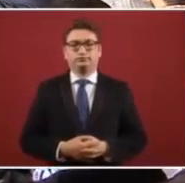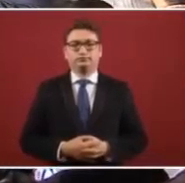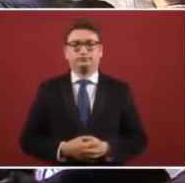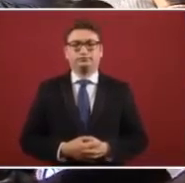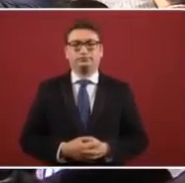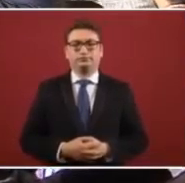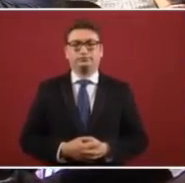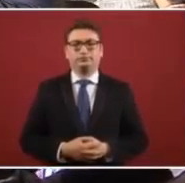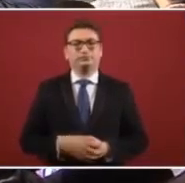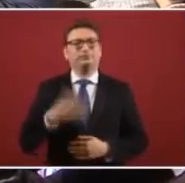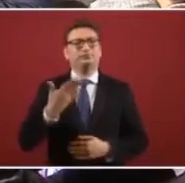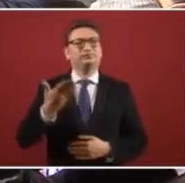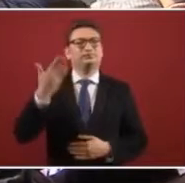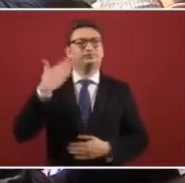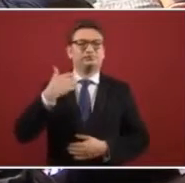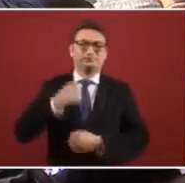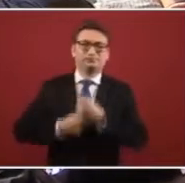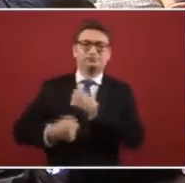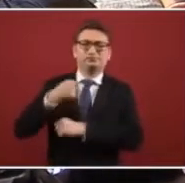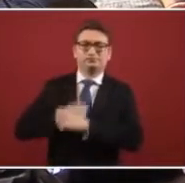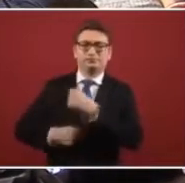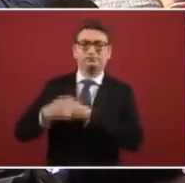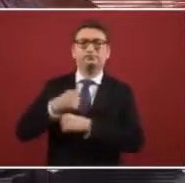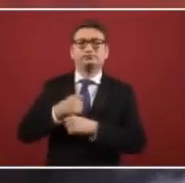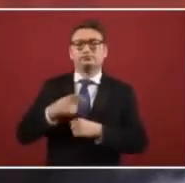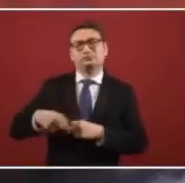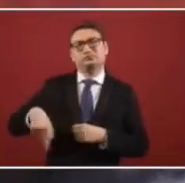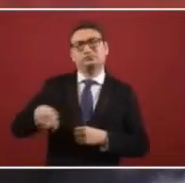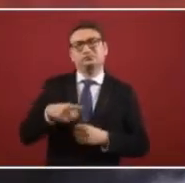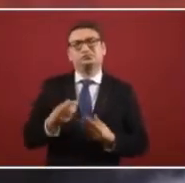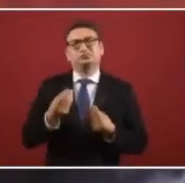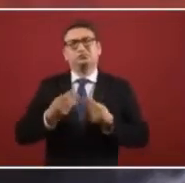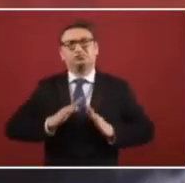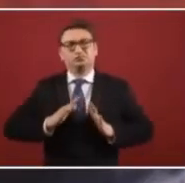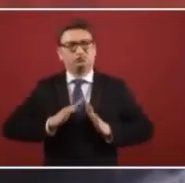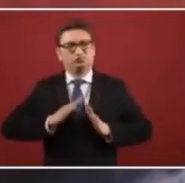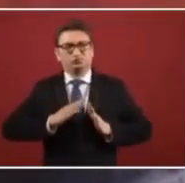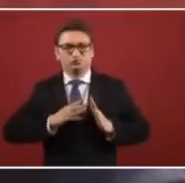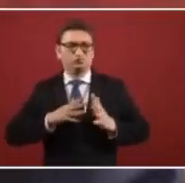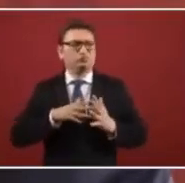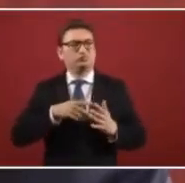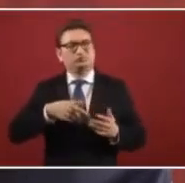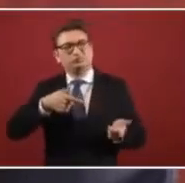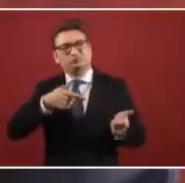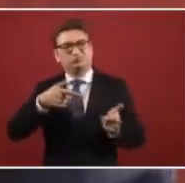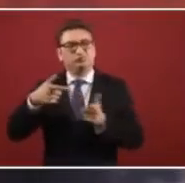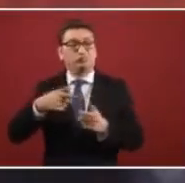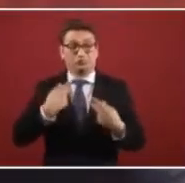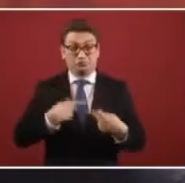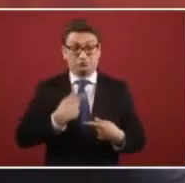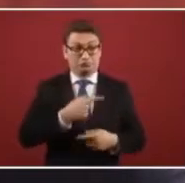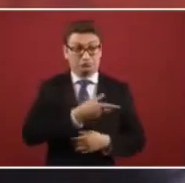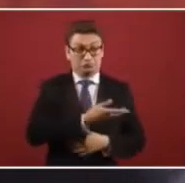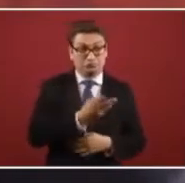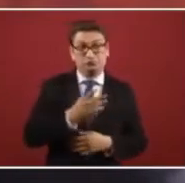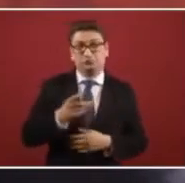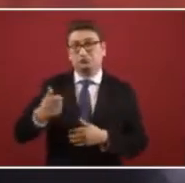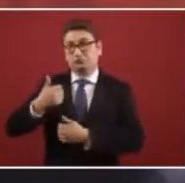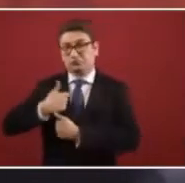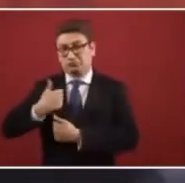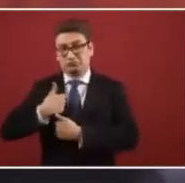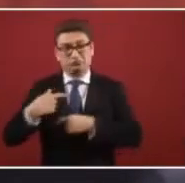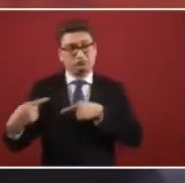We don't want the same thing to happen that happened in the years past, where many lost